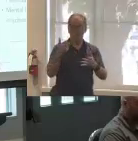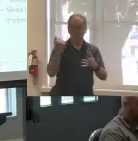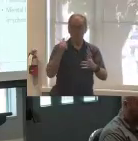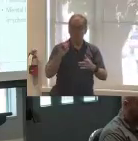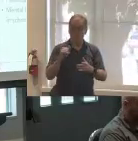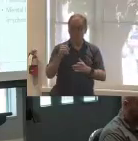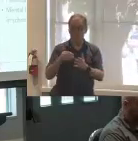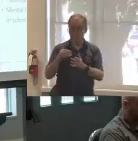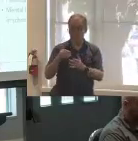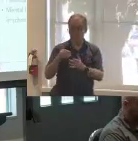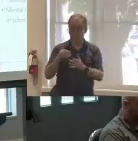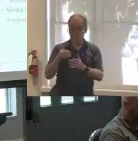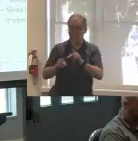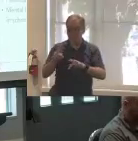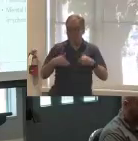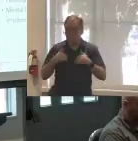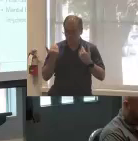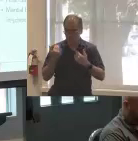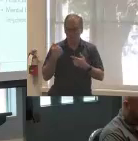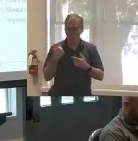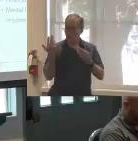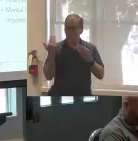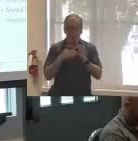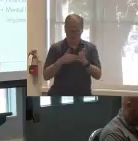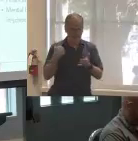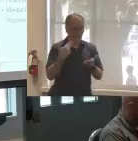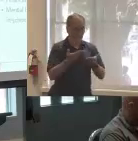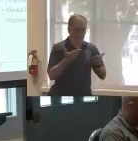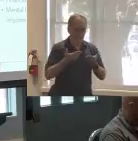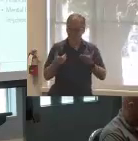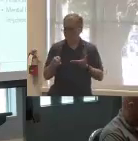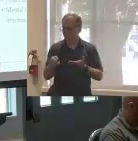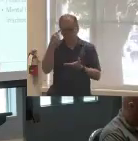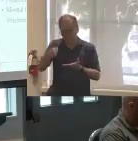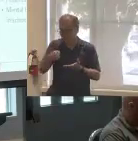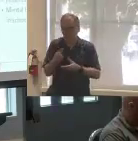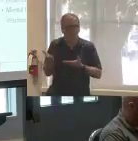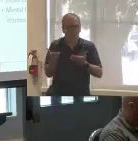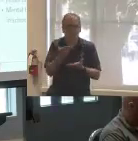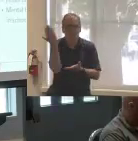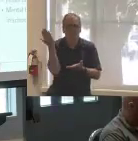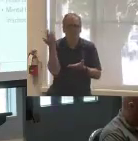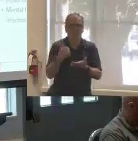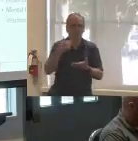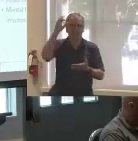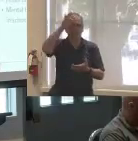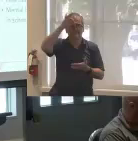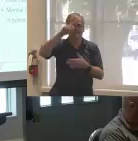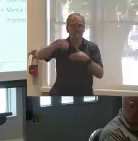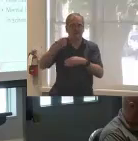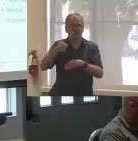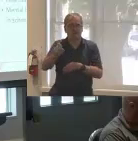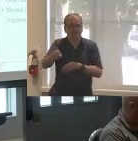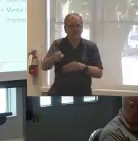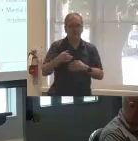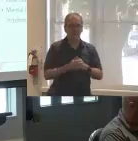And many queer and trans youth refugees, some of them, they did receive education